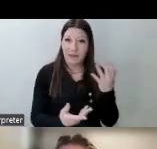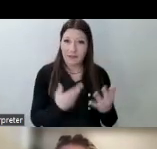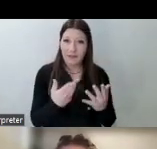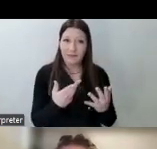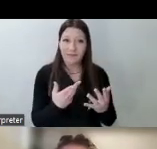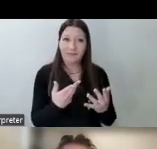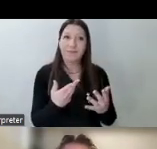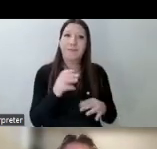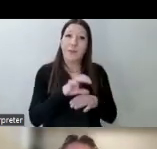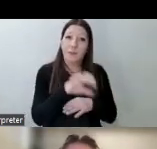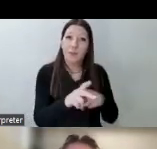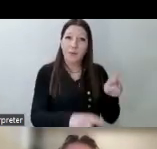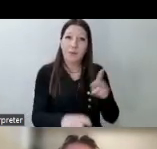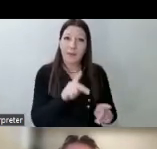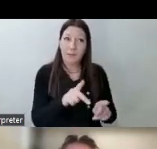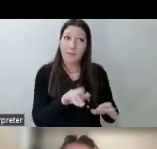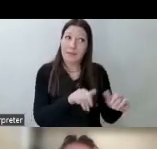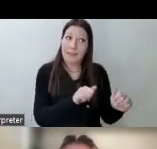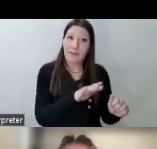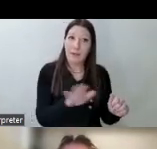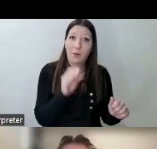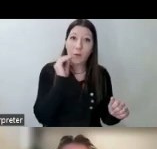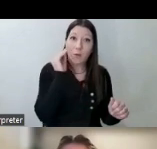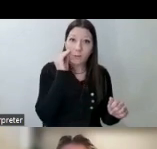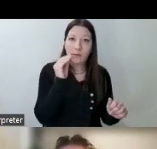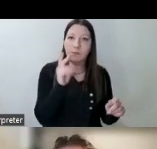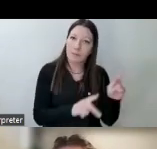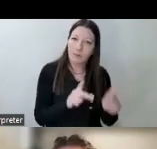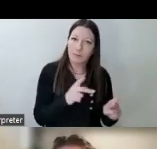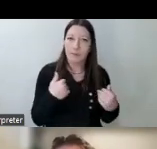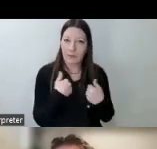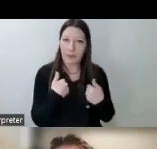lose their homes, but also considering the ways that fires are used